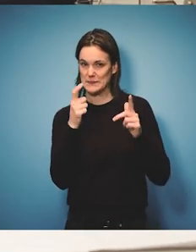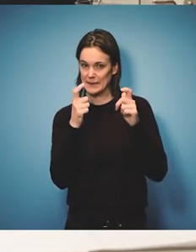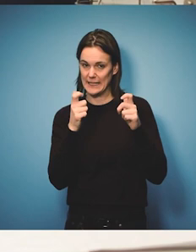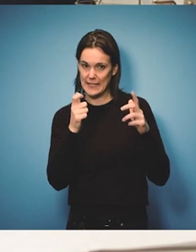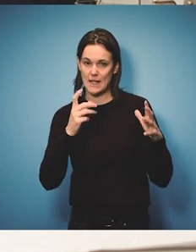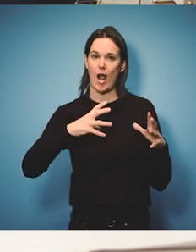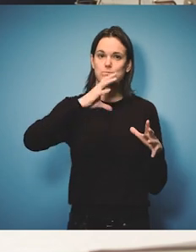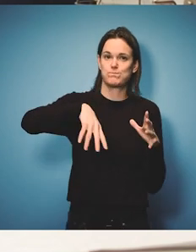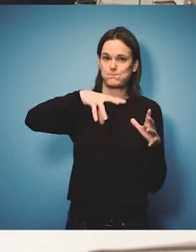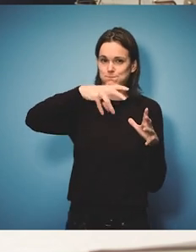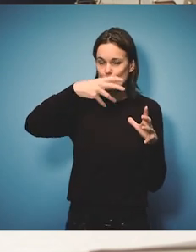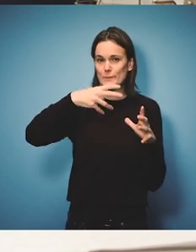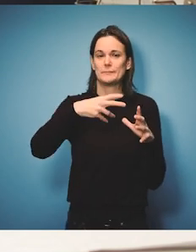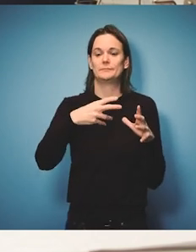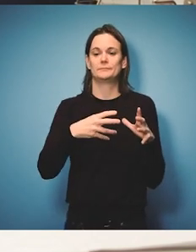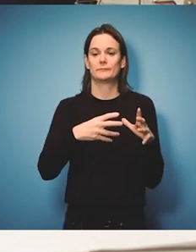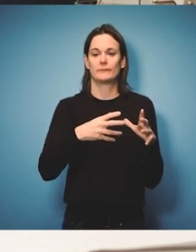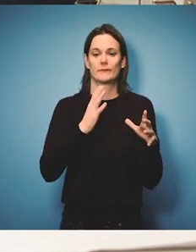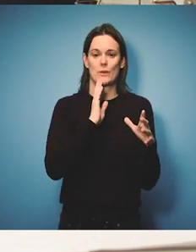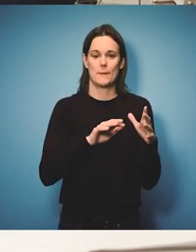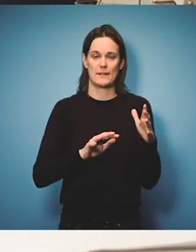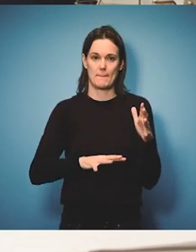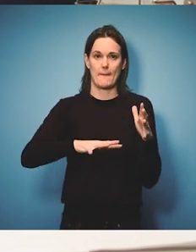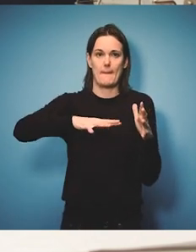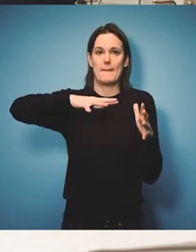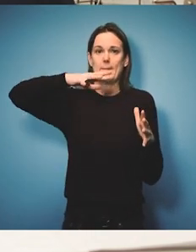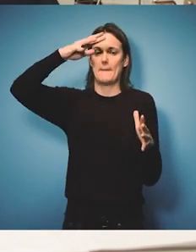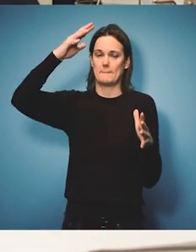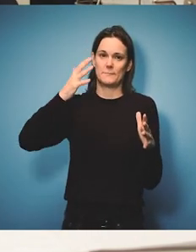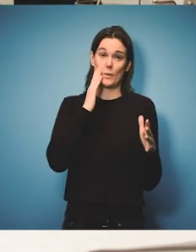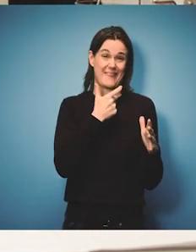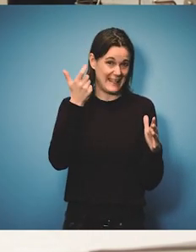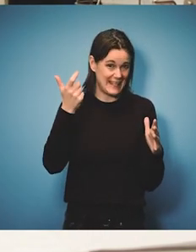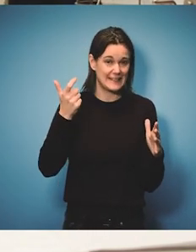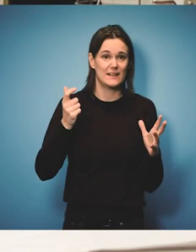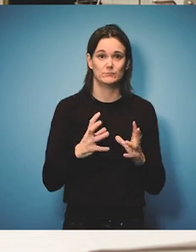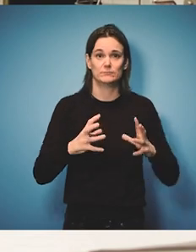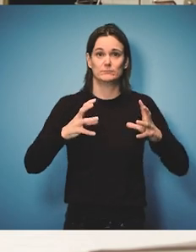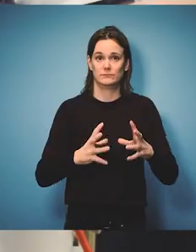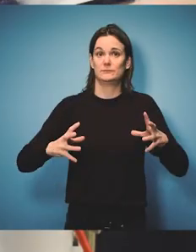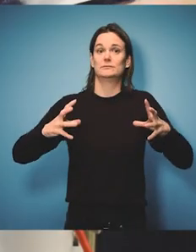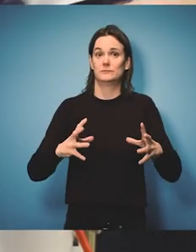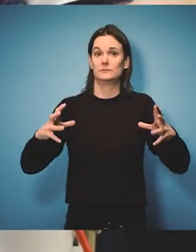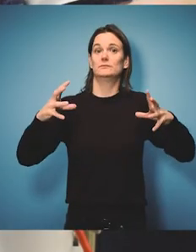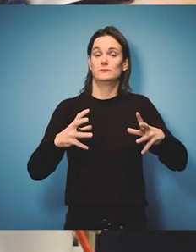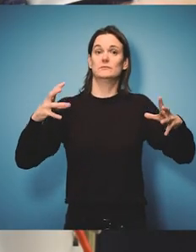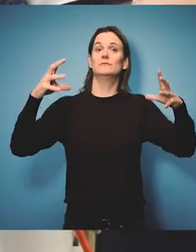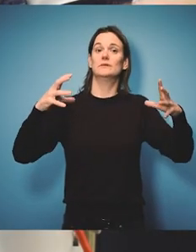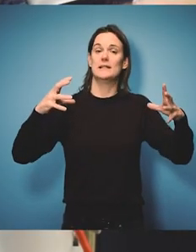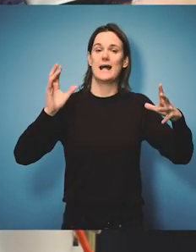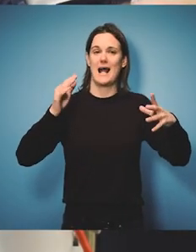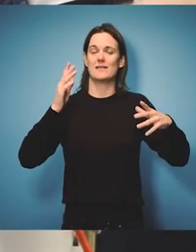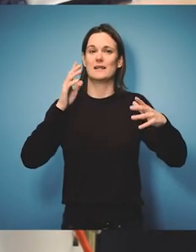And I'm just gonna whisk this on medium to incorporate everything and to get it to medium peaks. So it's gonna thicken up,